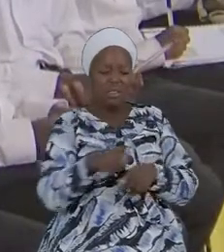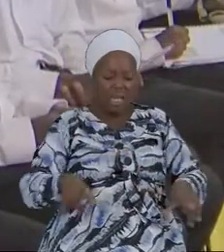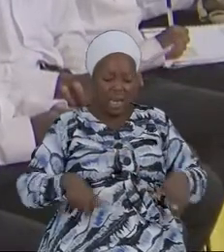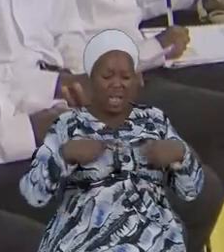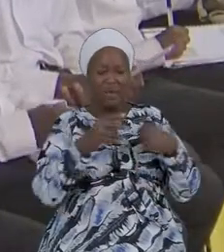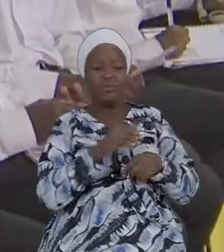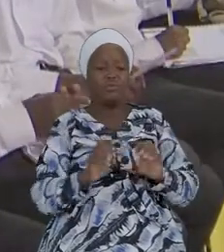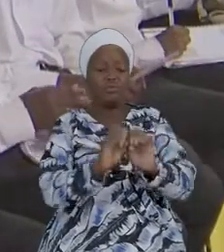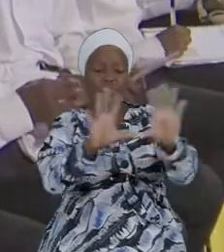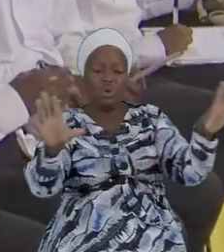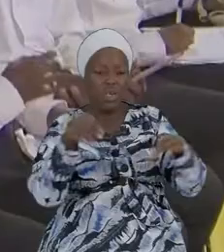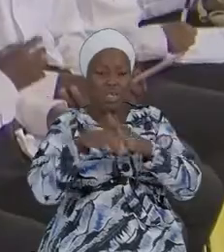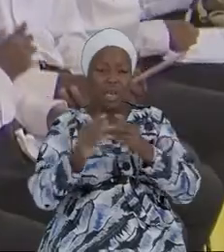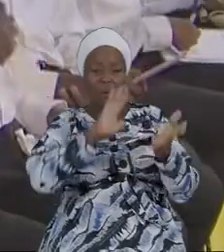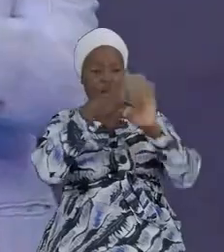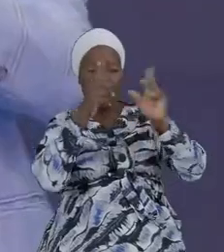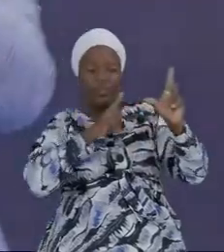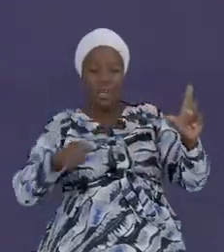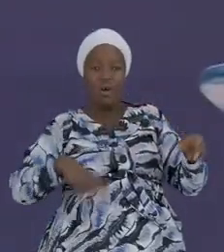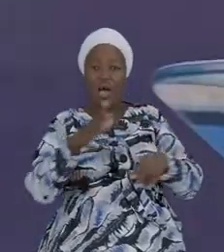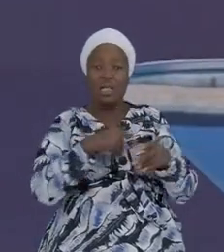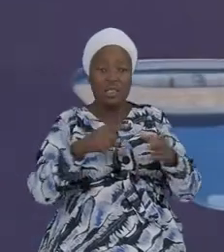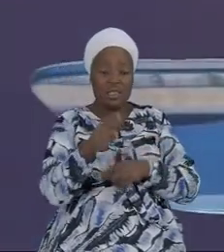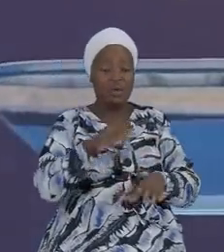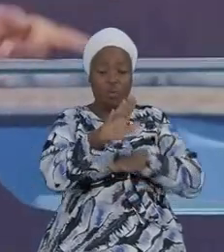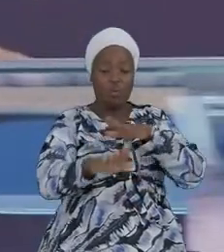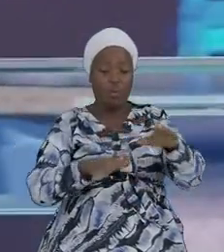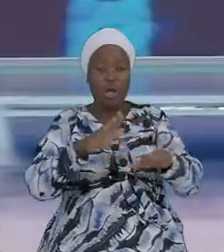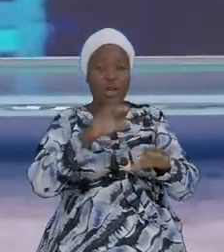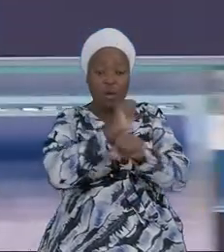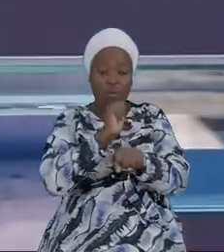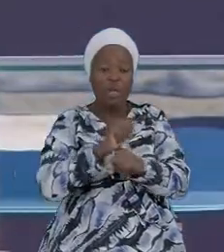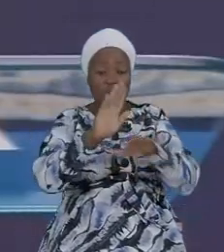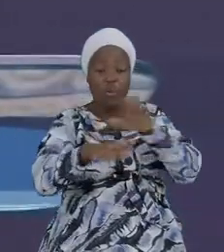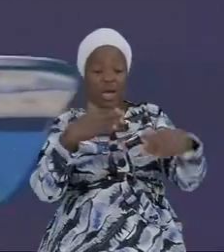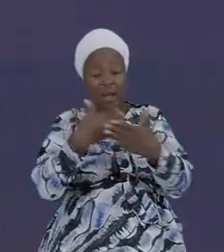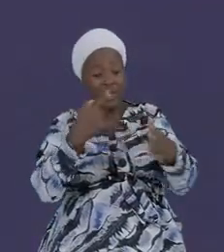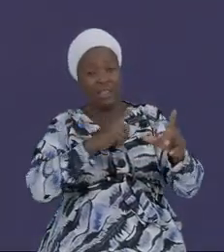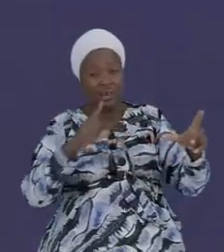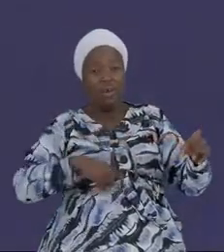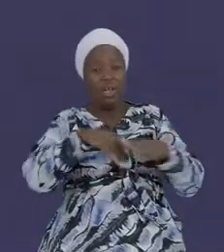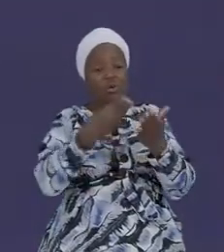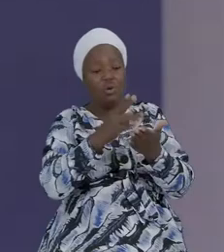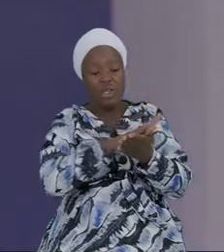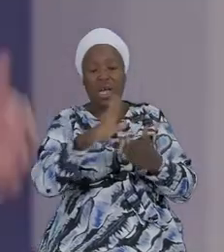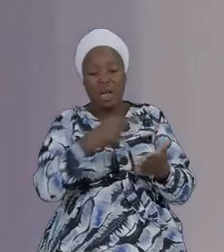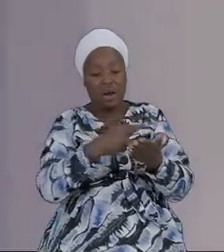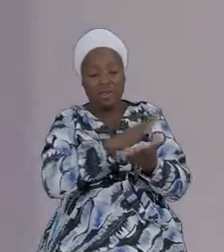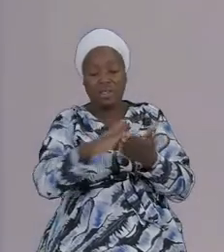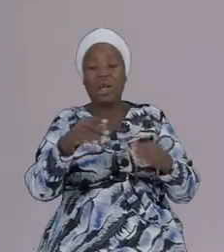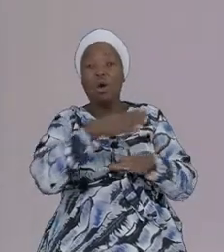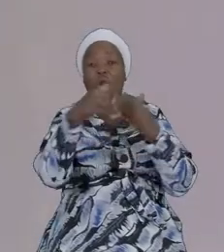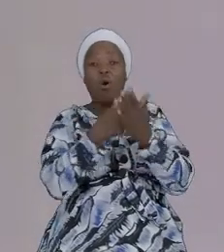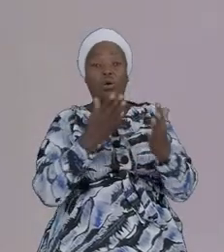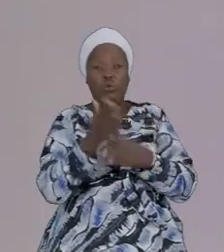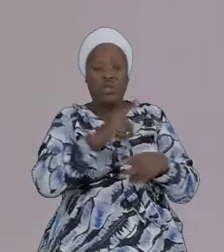the presence of the Lord. And they walked after the Lord in holiness and righteousness all the days of their